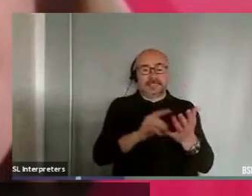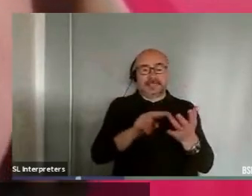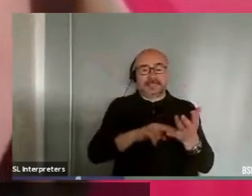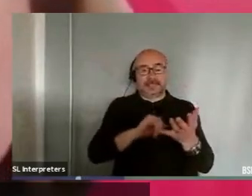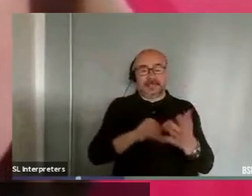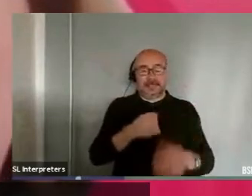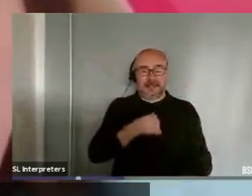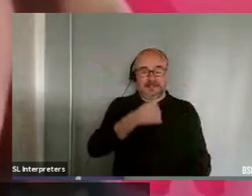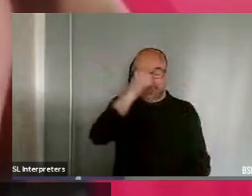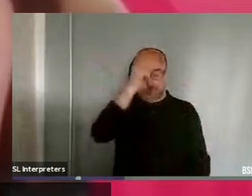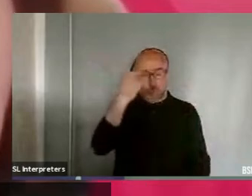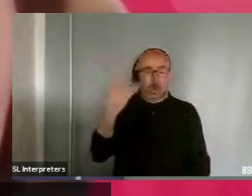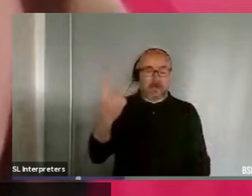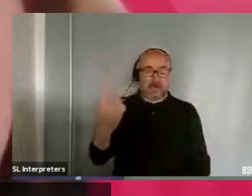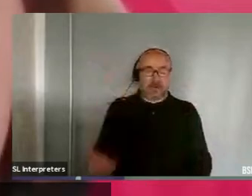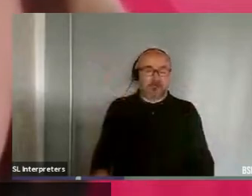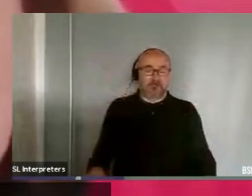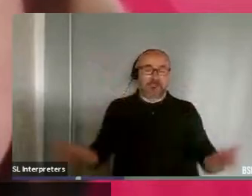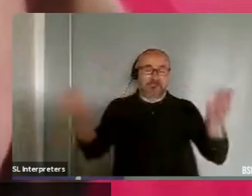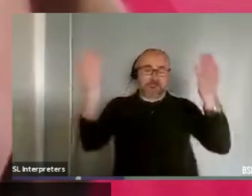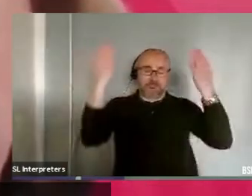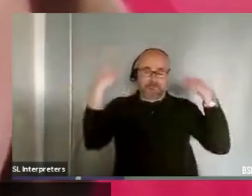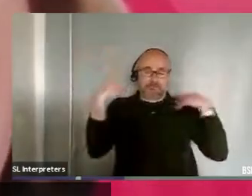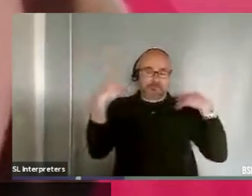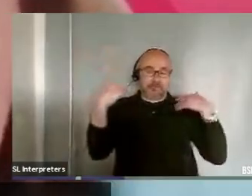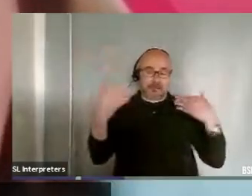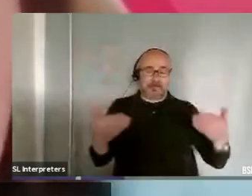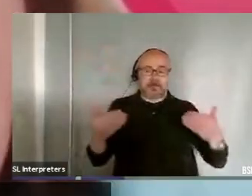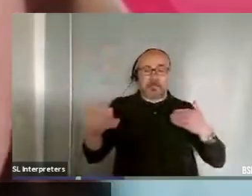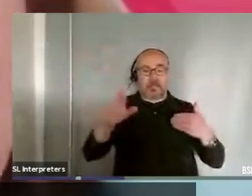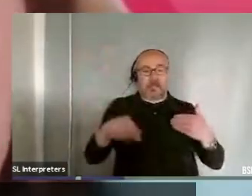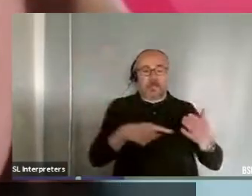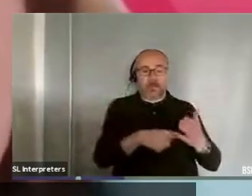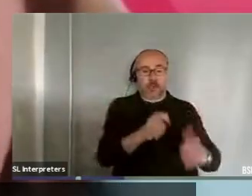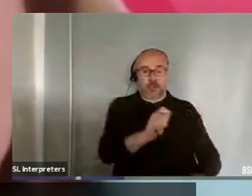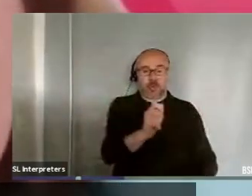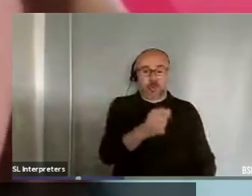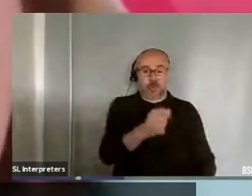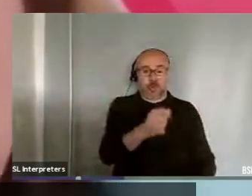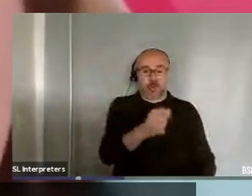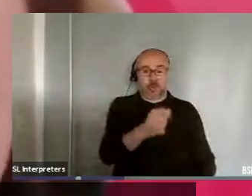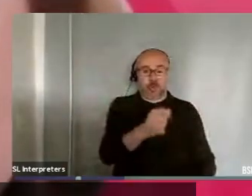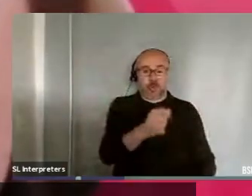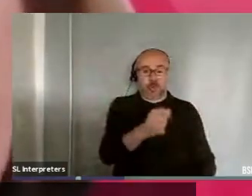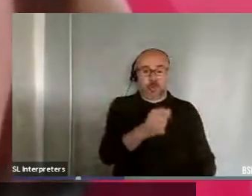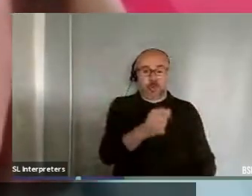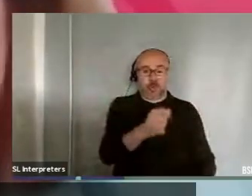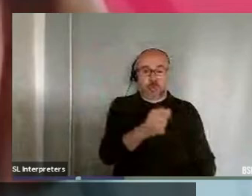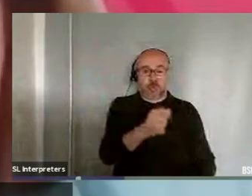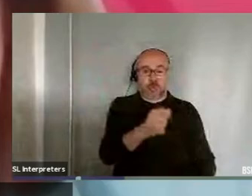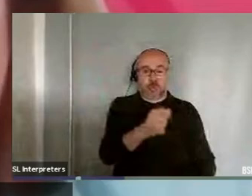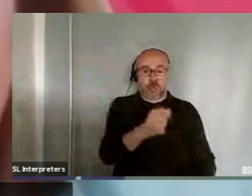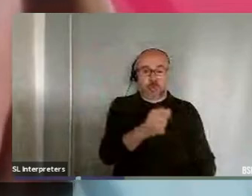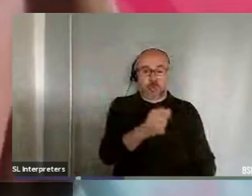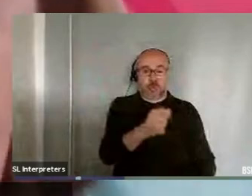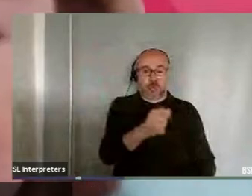kindred spirits with common cause in the work to highlight and raise awareness and change things around dementia.